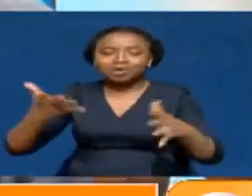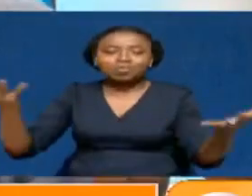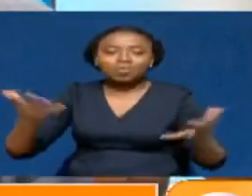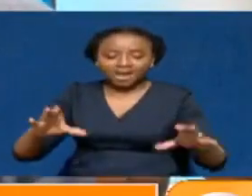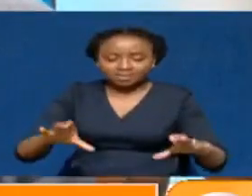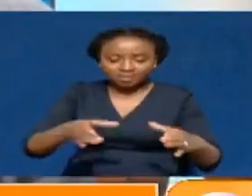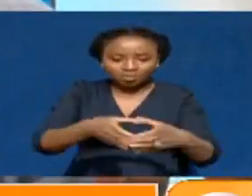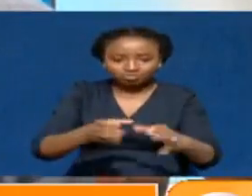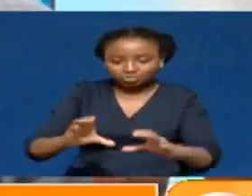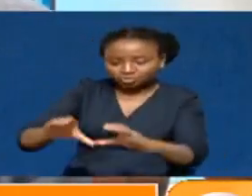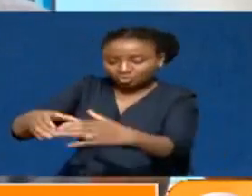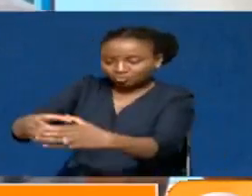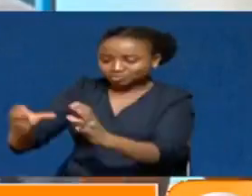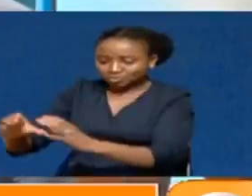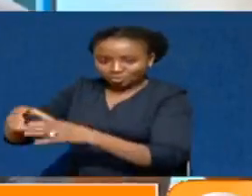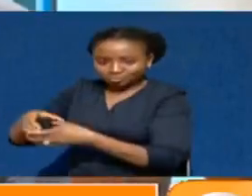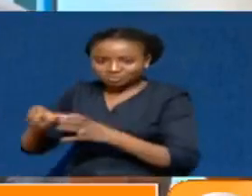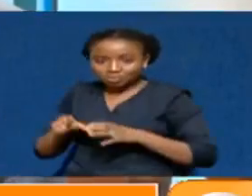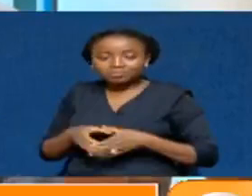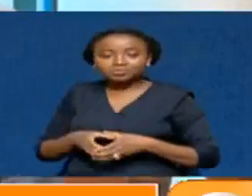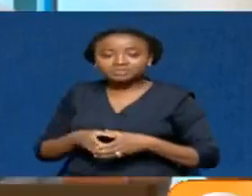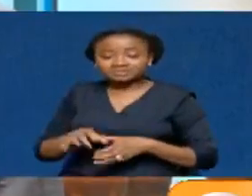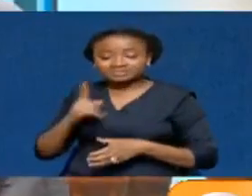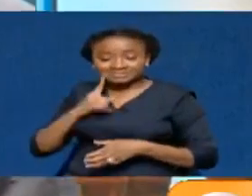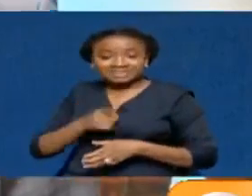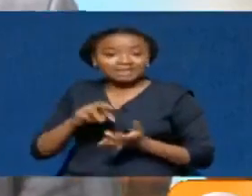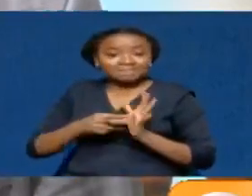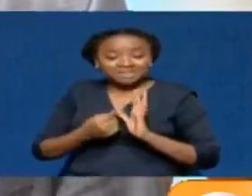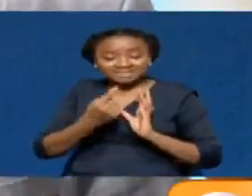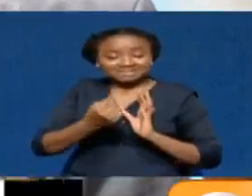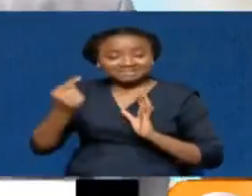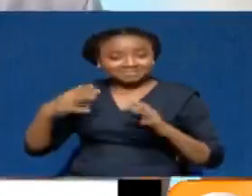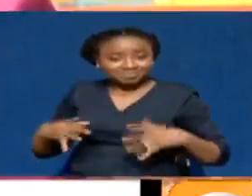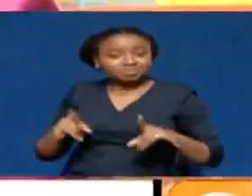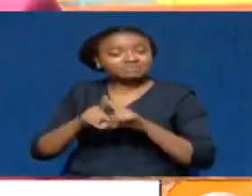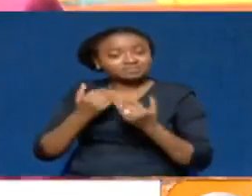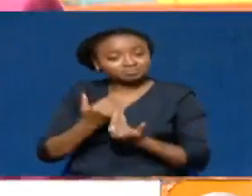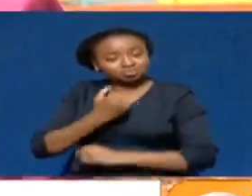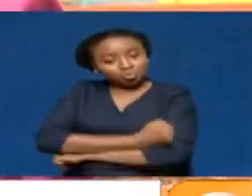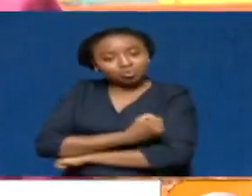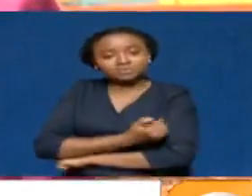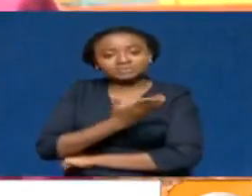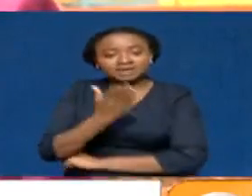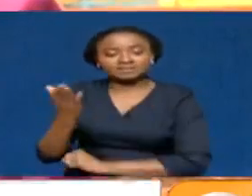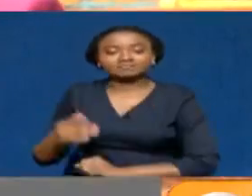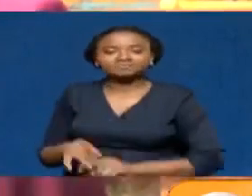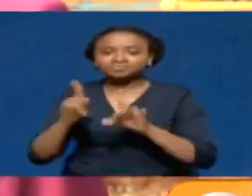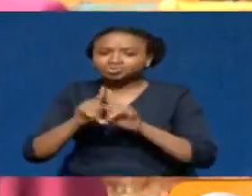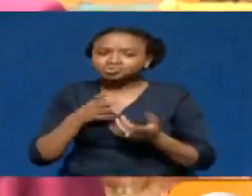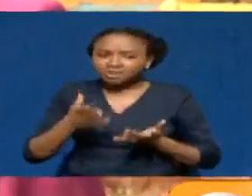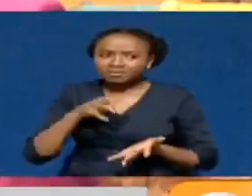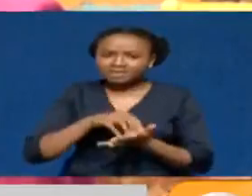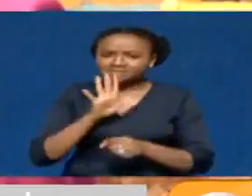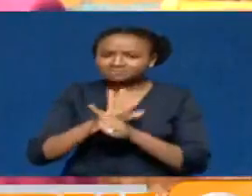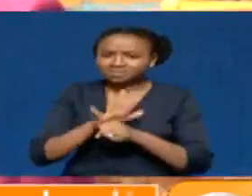transmission. And this, when we talk about community, we mean everybody in the community, including schools. Barrio cases, there are so many